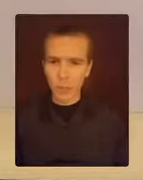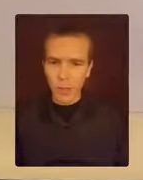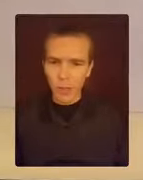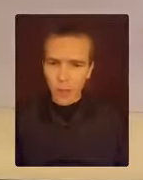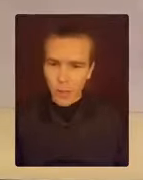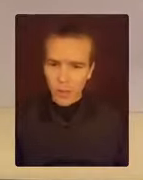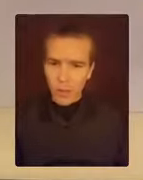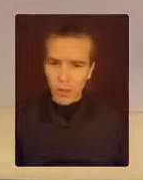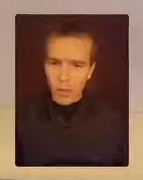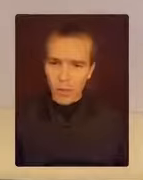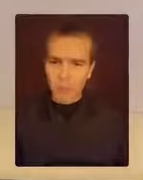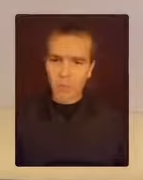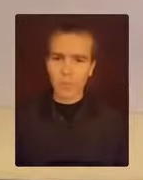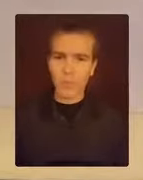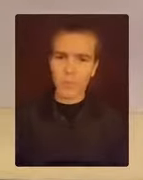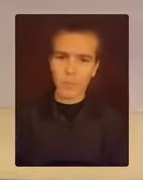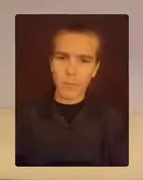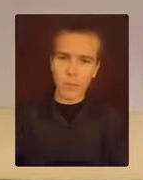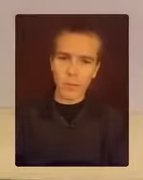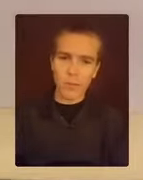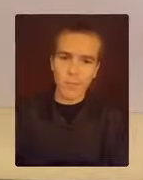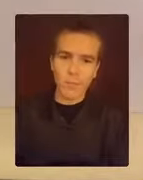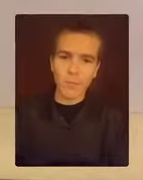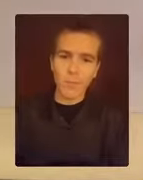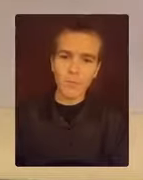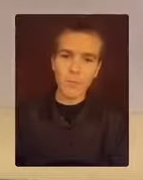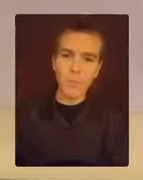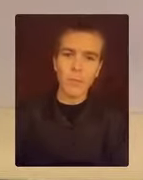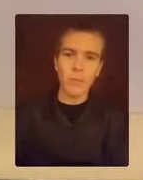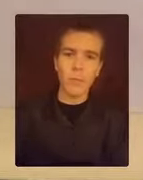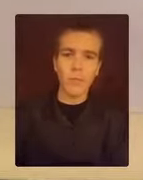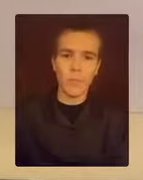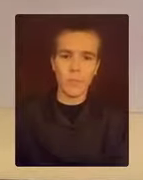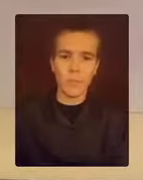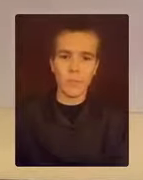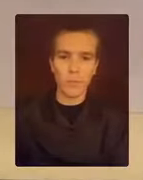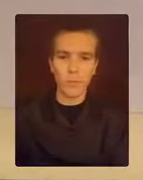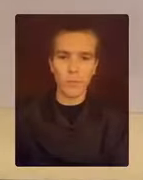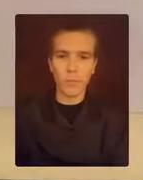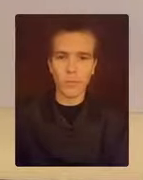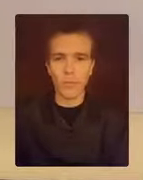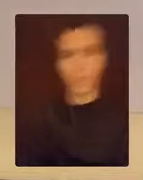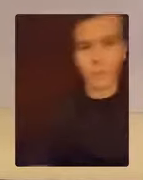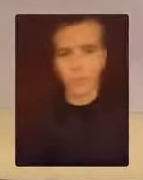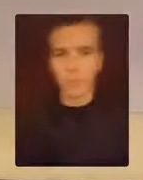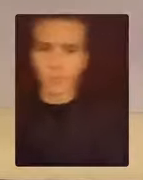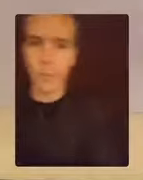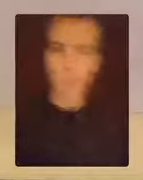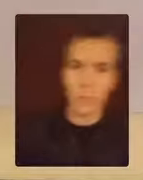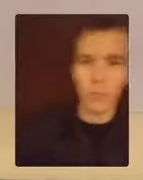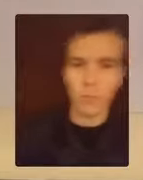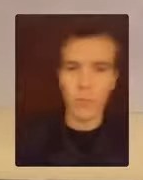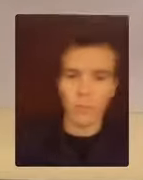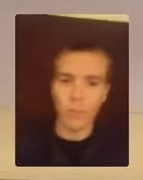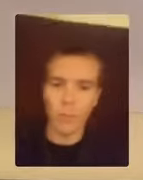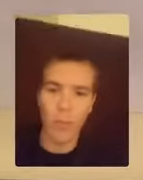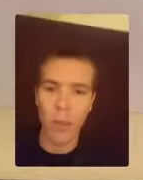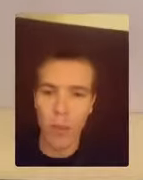else. He said he had many dreams where he was breathing underwater and flying was a frequent occurrence.